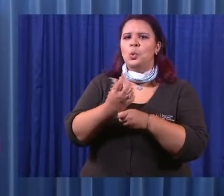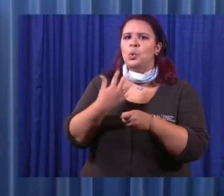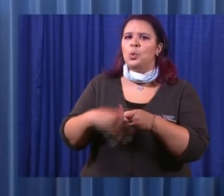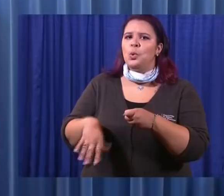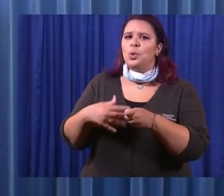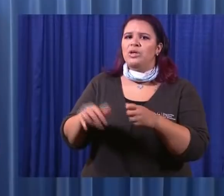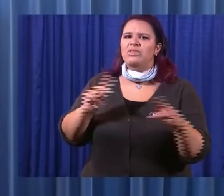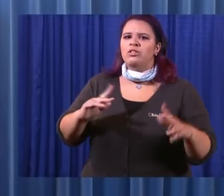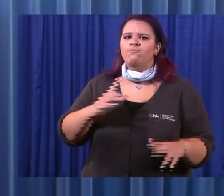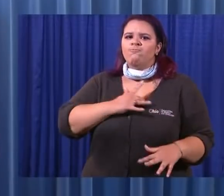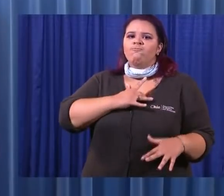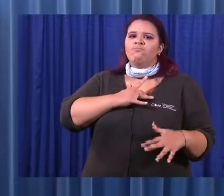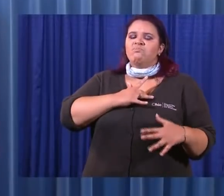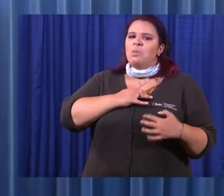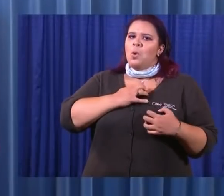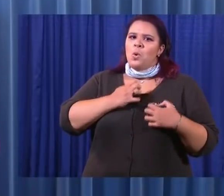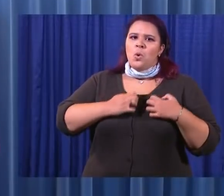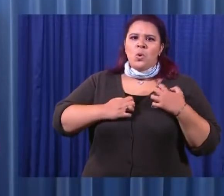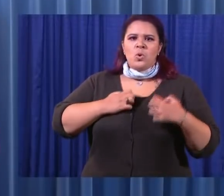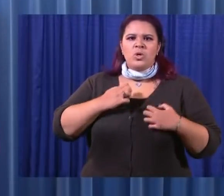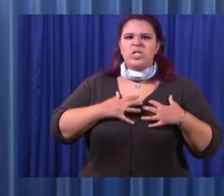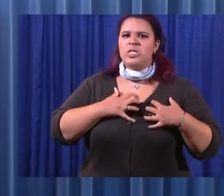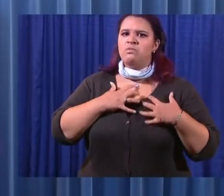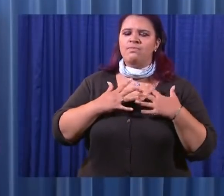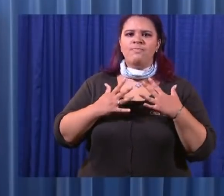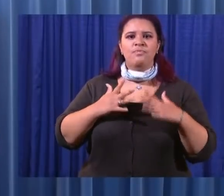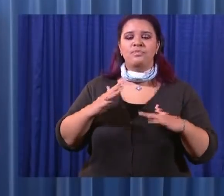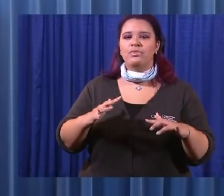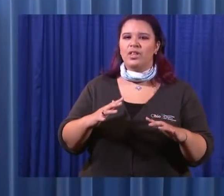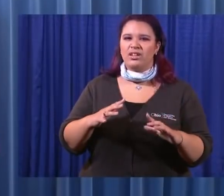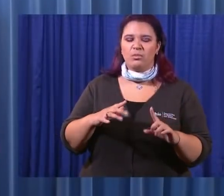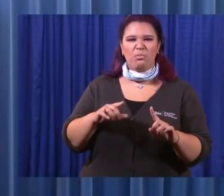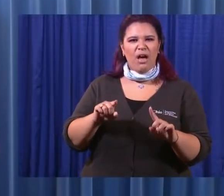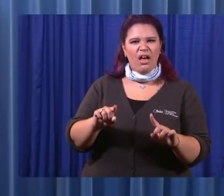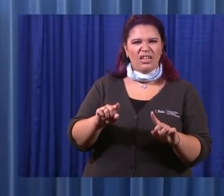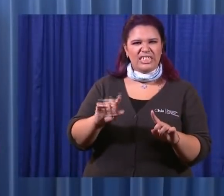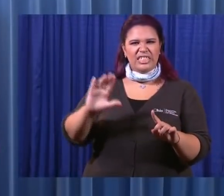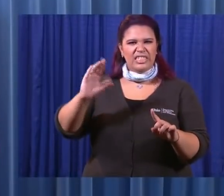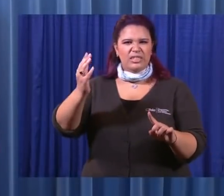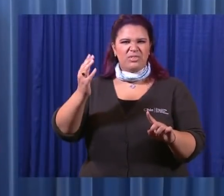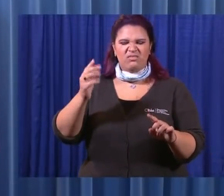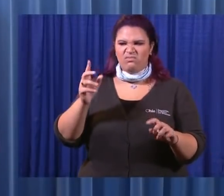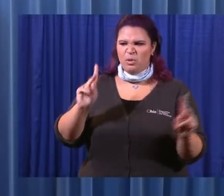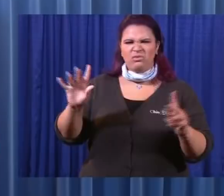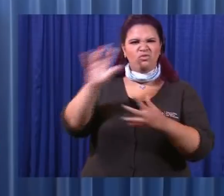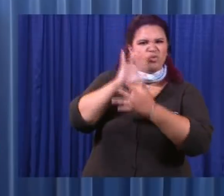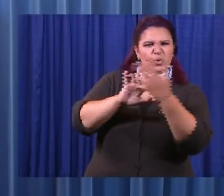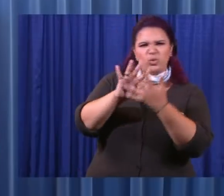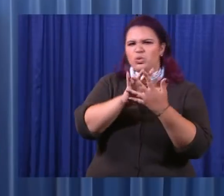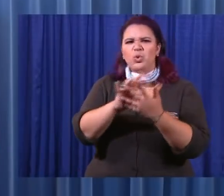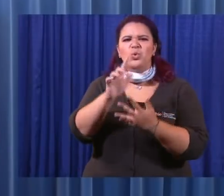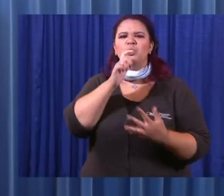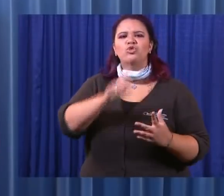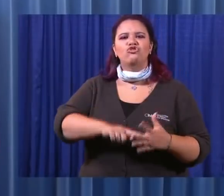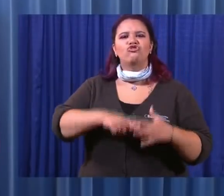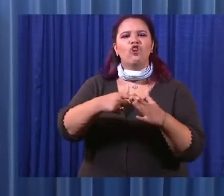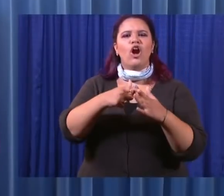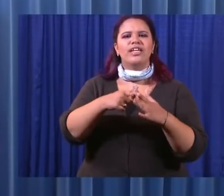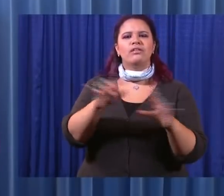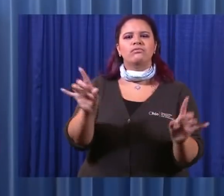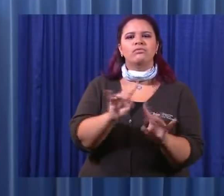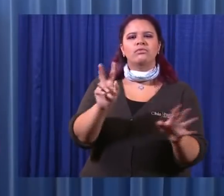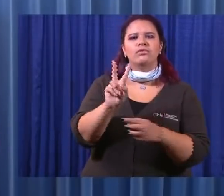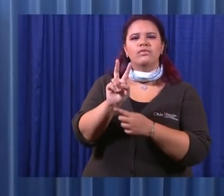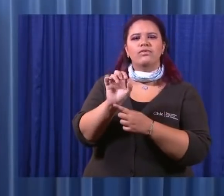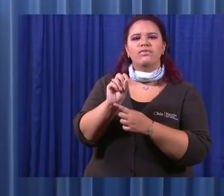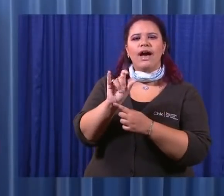seems that there is a disconnect as to who exactly is inciting violence. Mayor Andrew Ginther said that he would stop the practice of